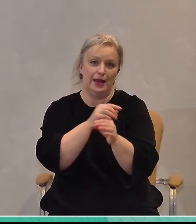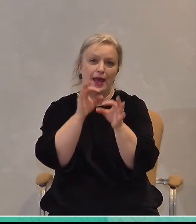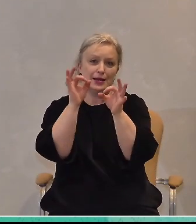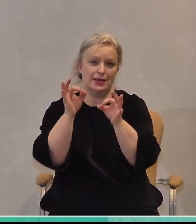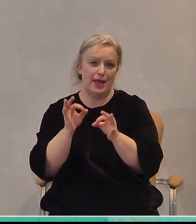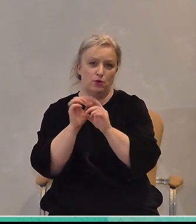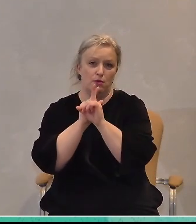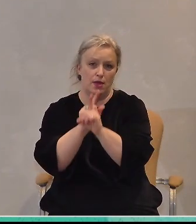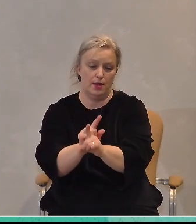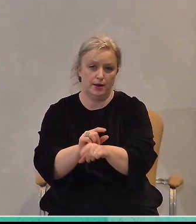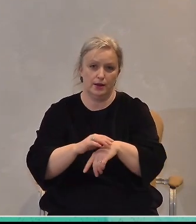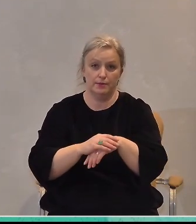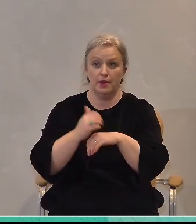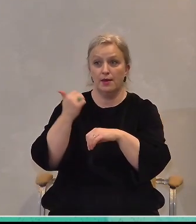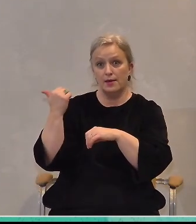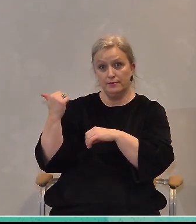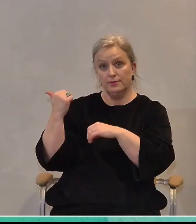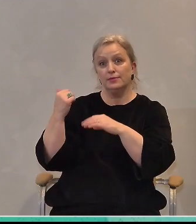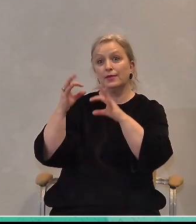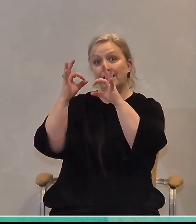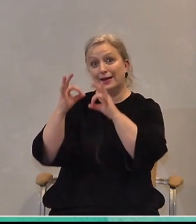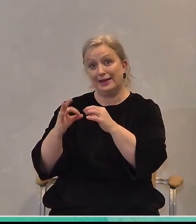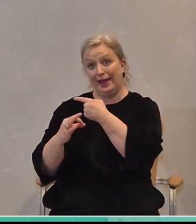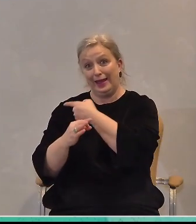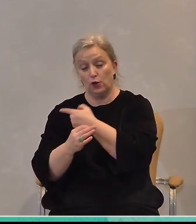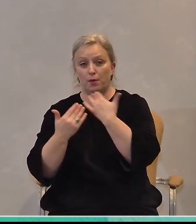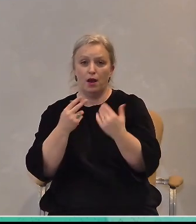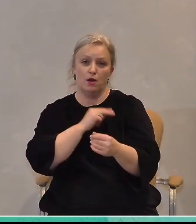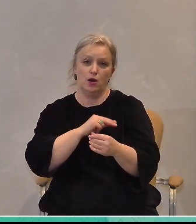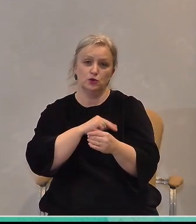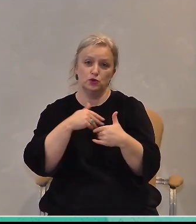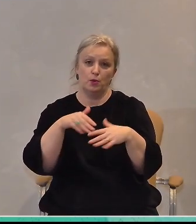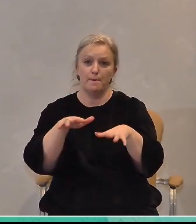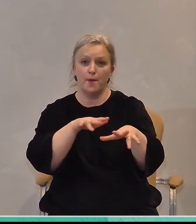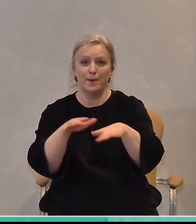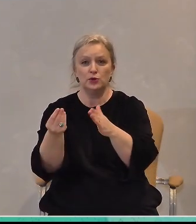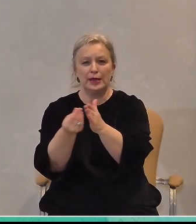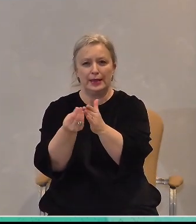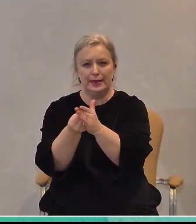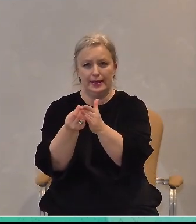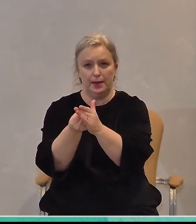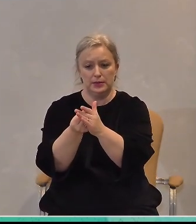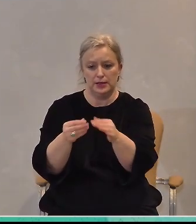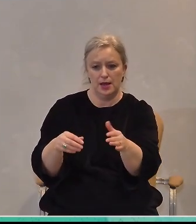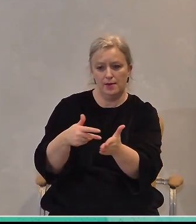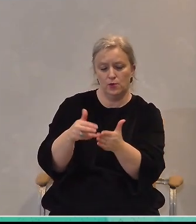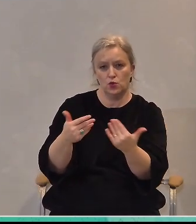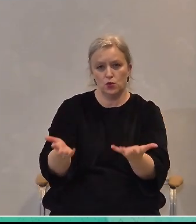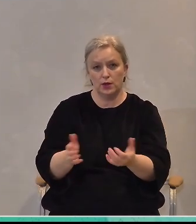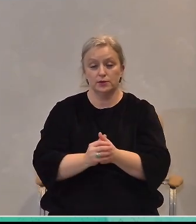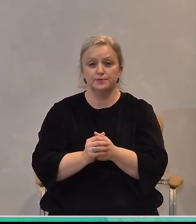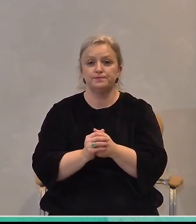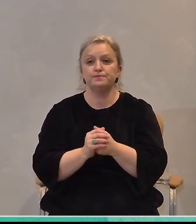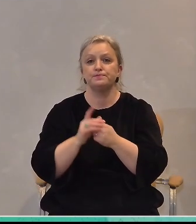the diagnosis based on clinical criteria. Here you can see some criteria that are used